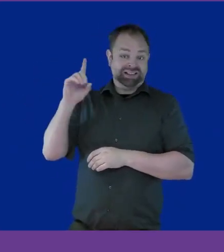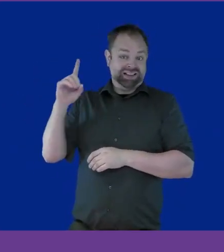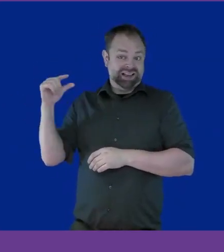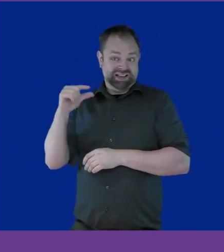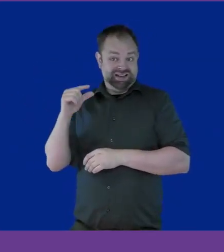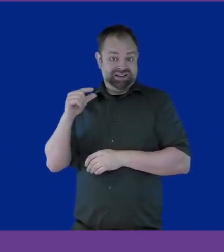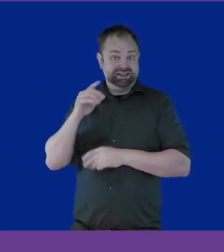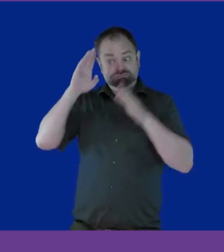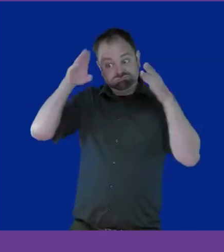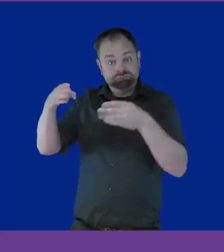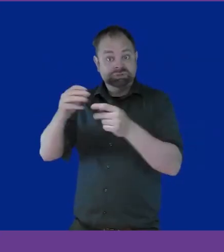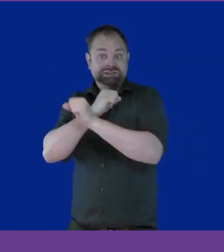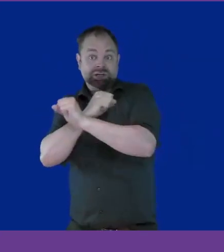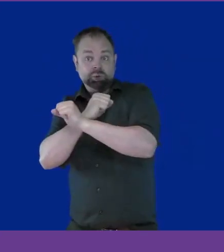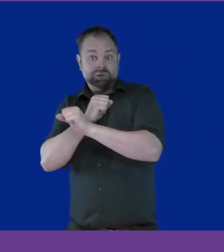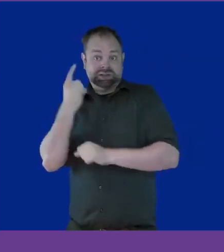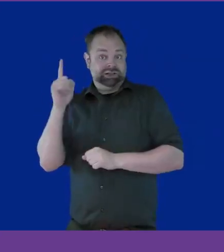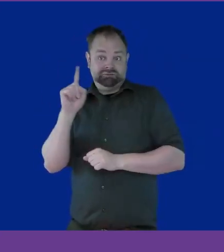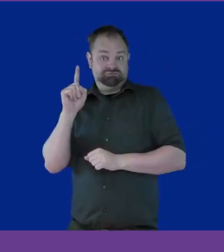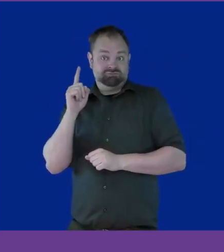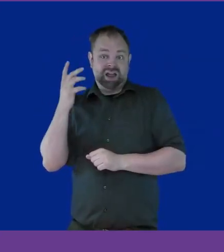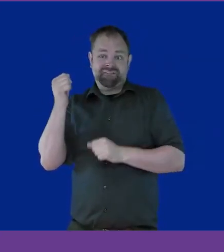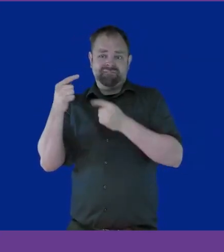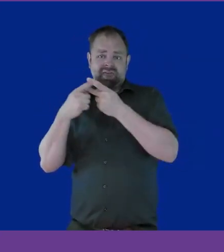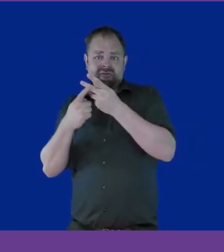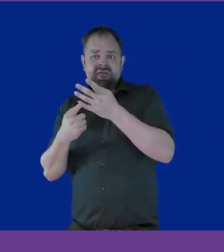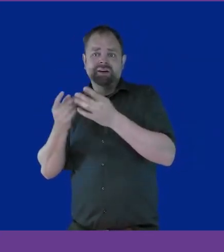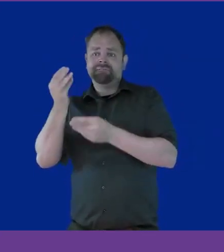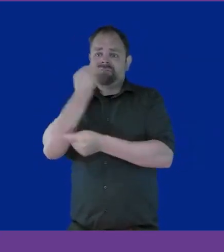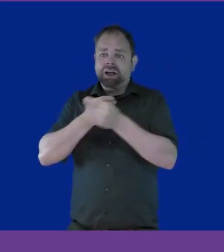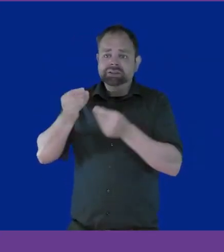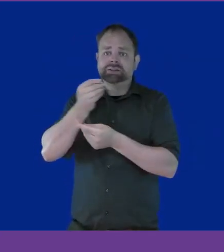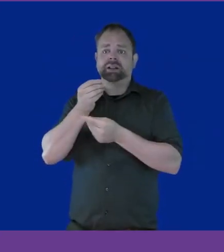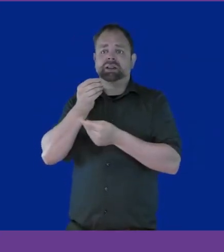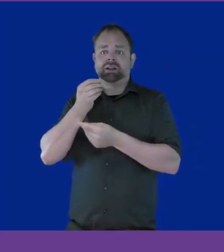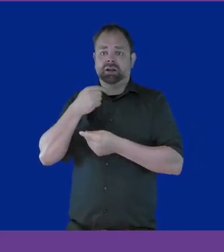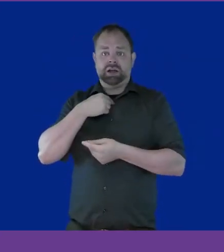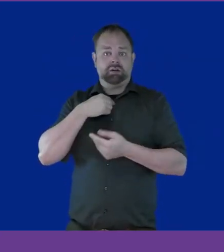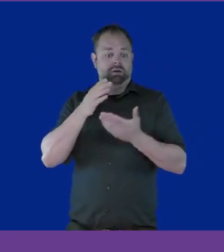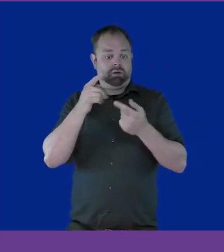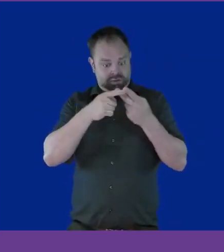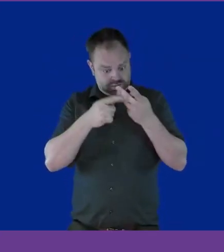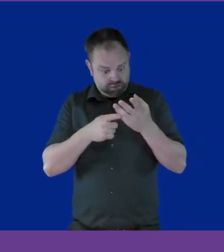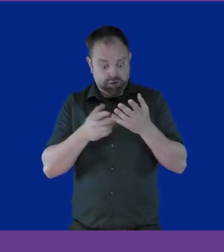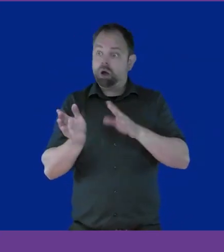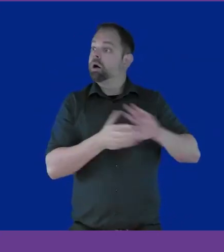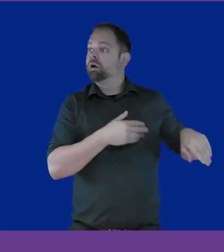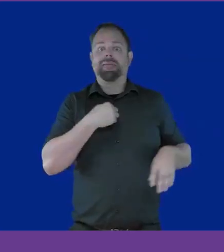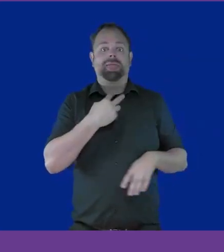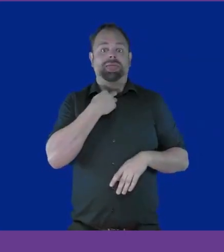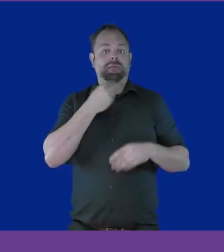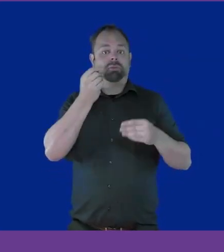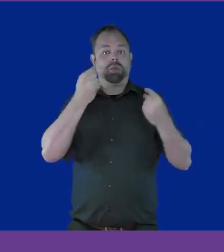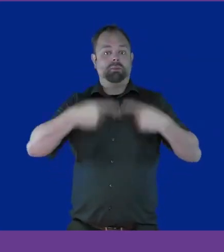I have to be careful, but the activities you're doing is in crypto or whatever. There are many financial